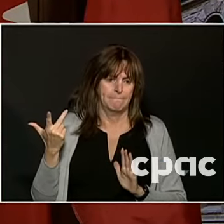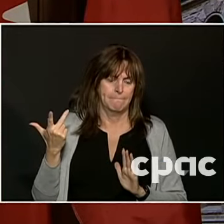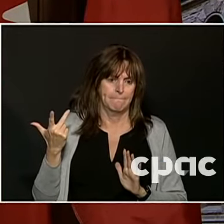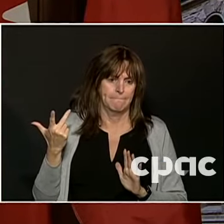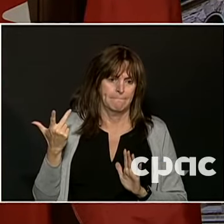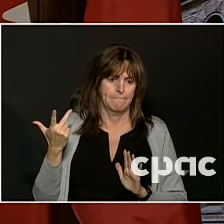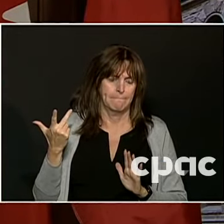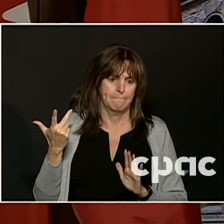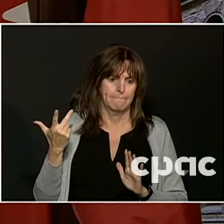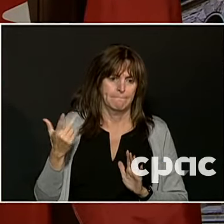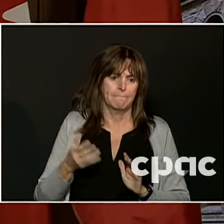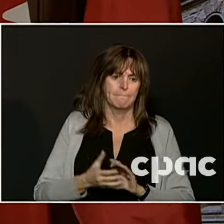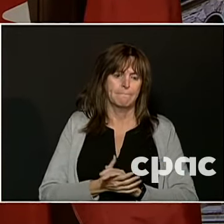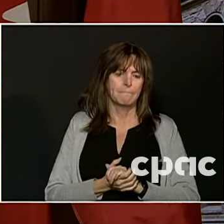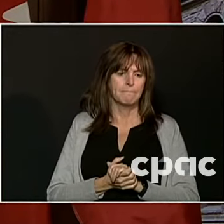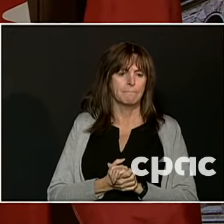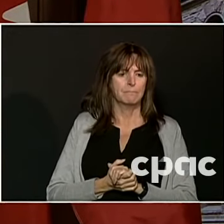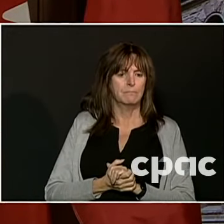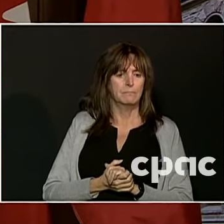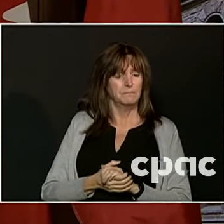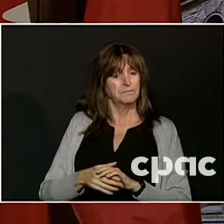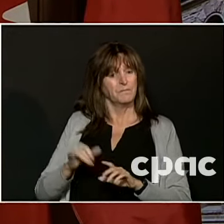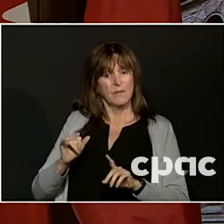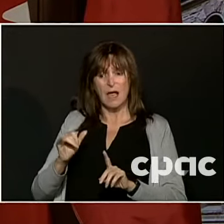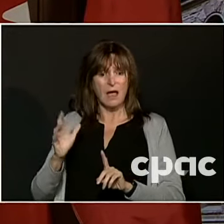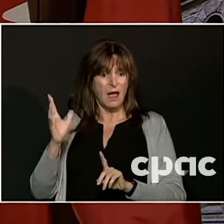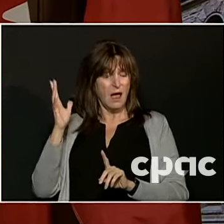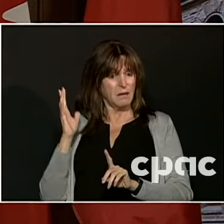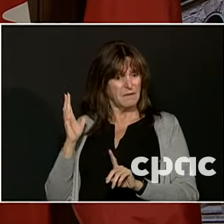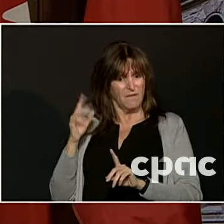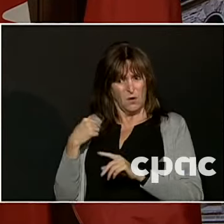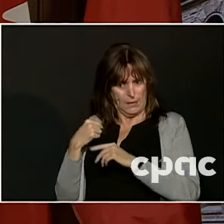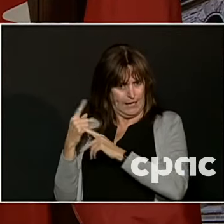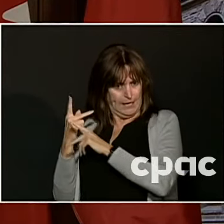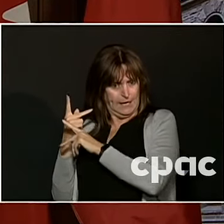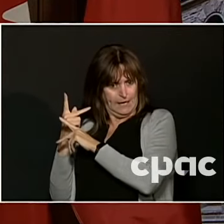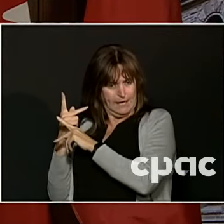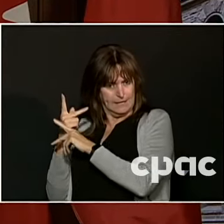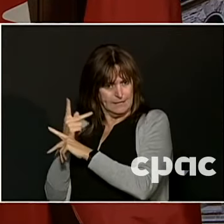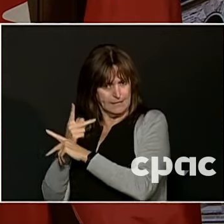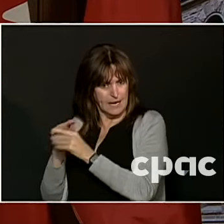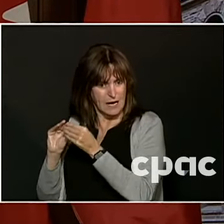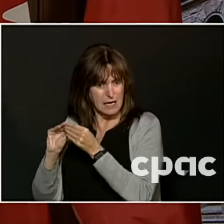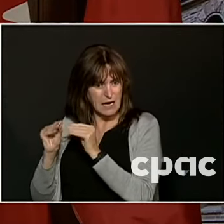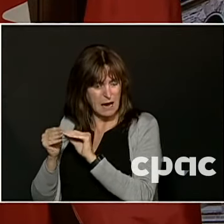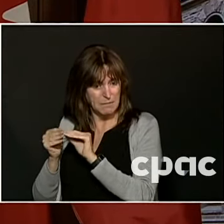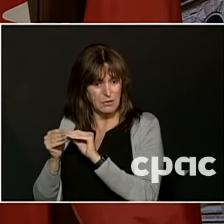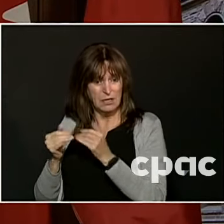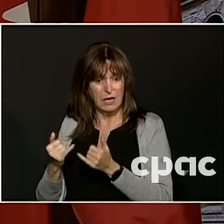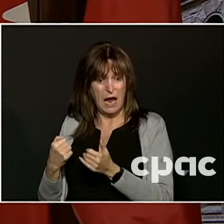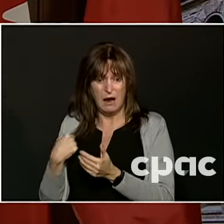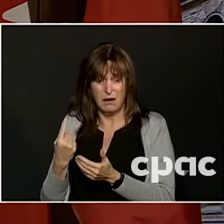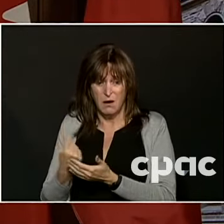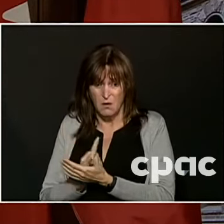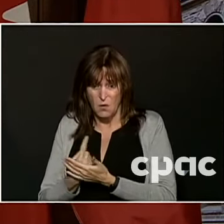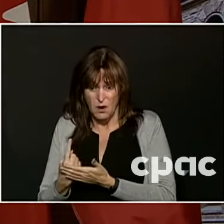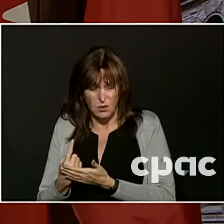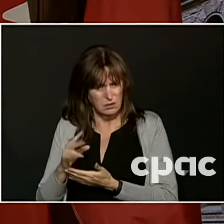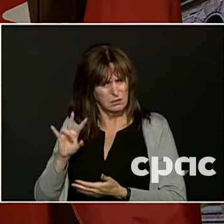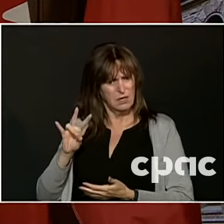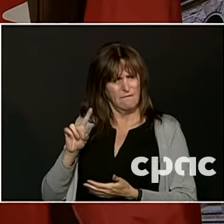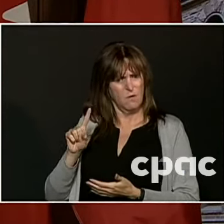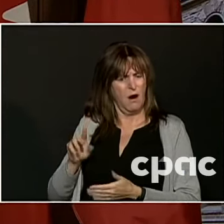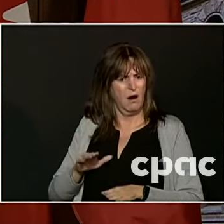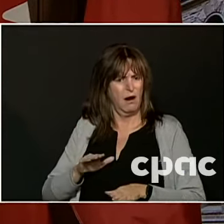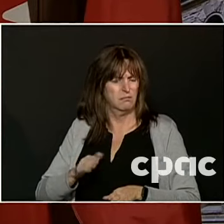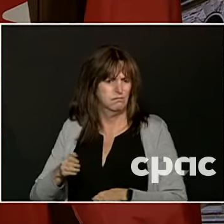that first briefing that took several weeks to accumulate. It's now 71 deaths in the past 7 days. And as case rates climb,